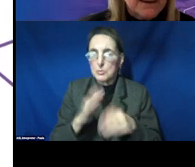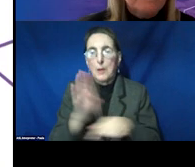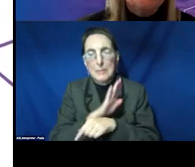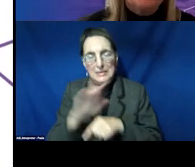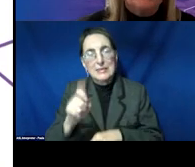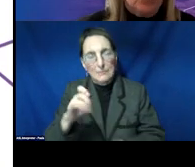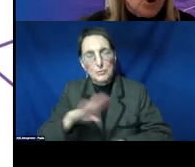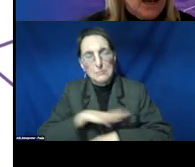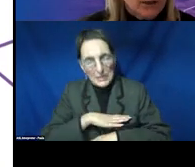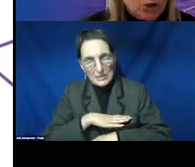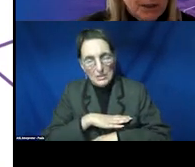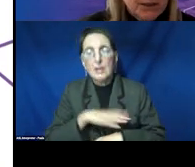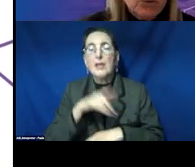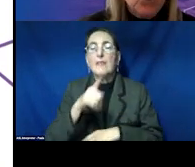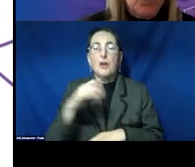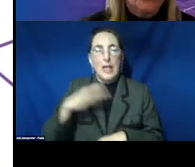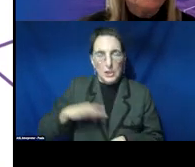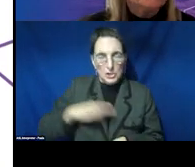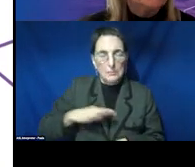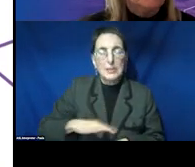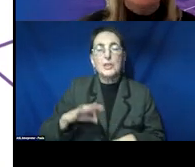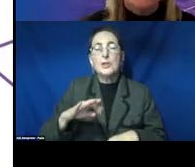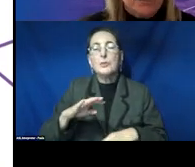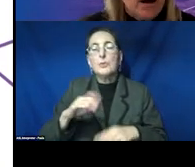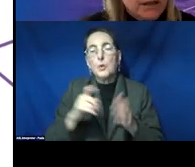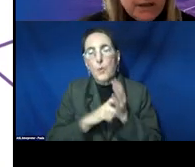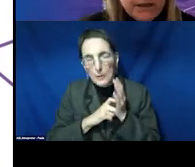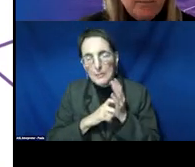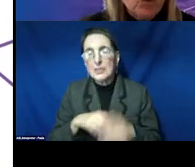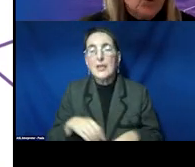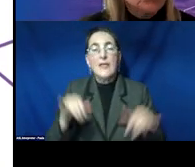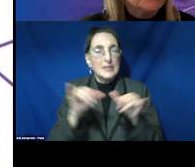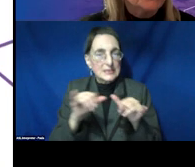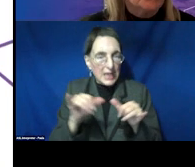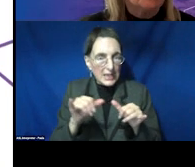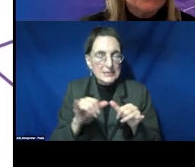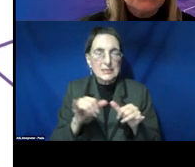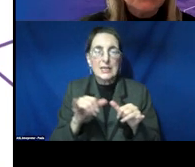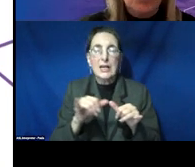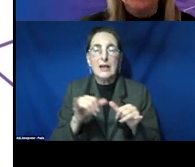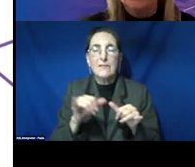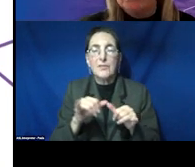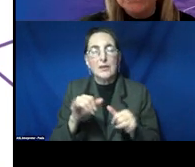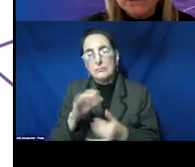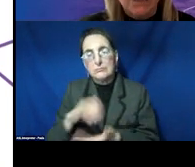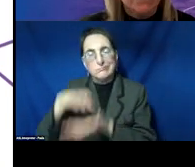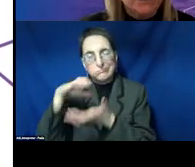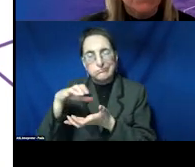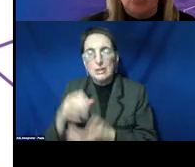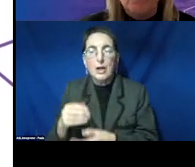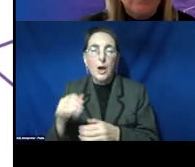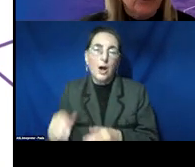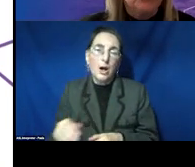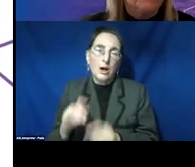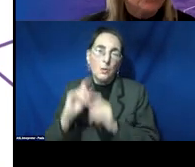meet. There are eligibility requirements. The size of the subaward to the small business partner must not